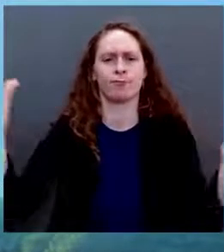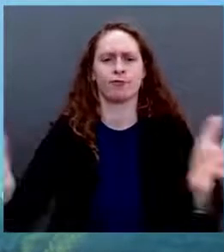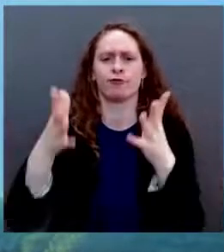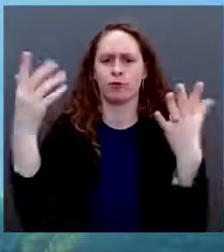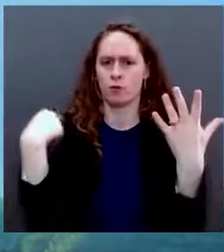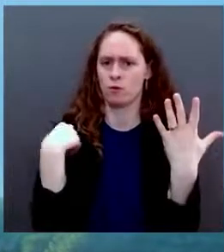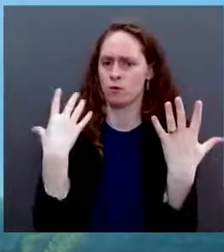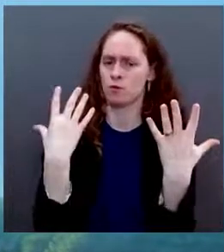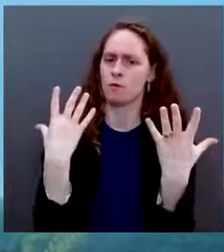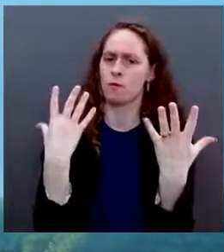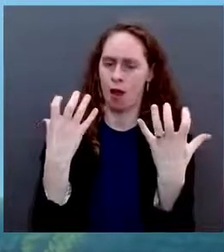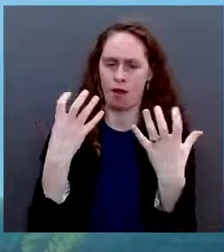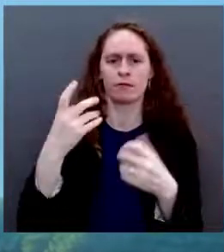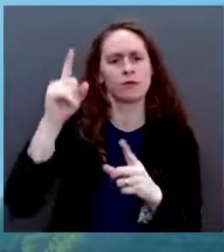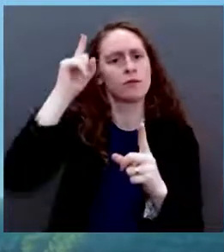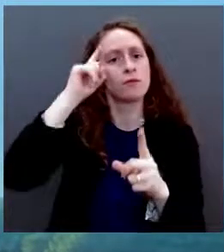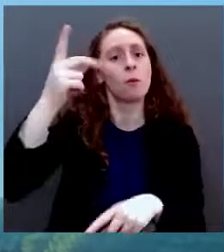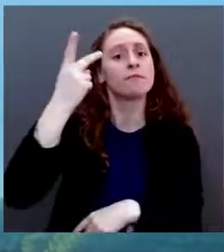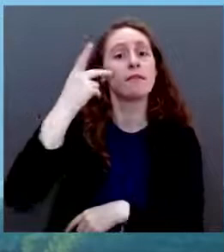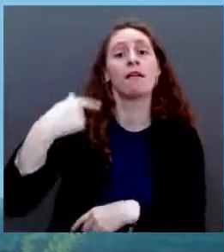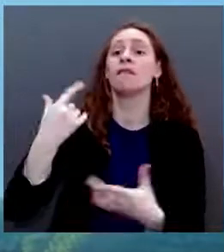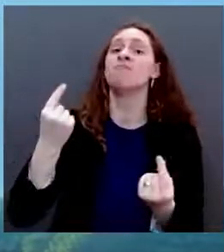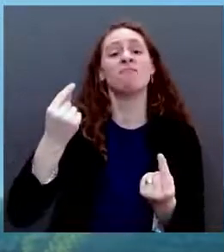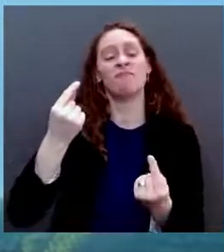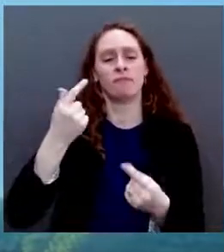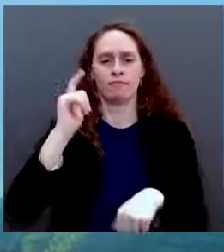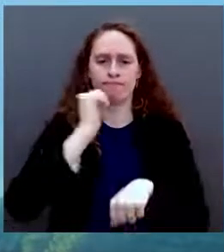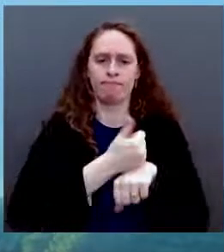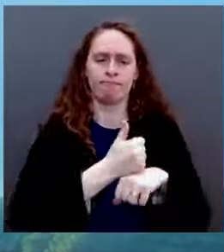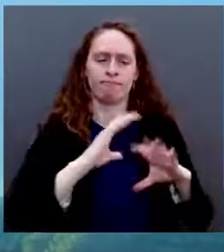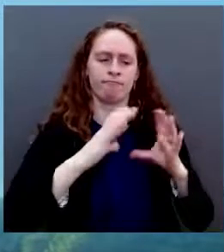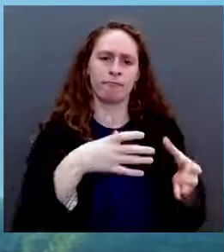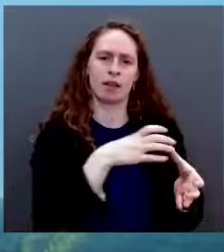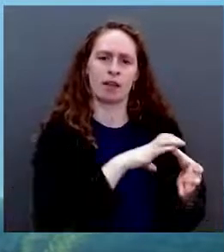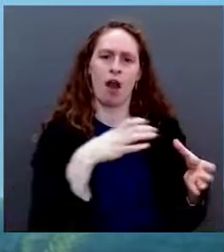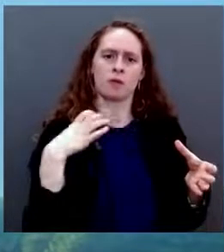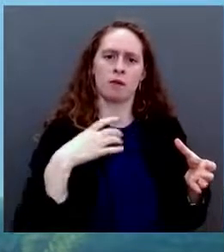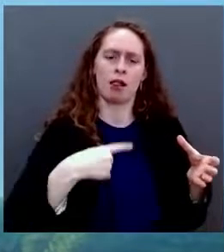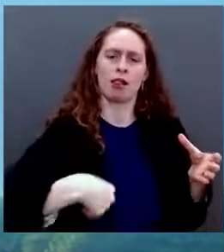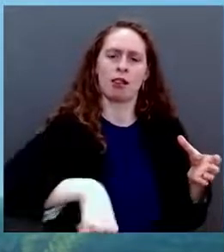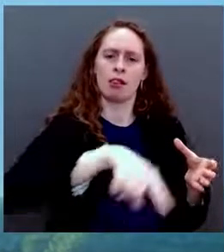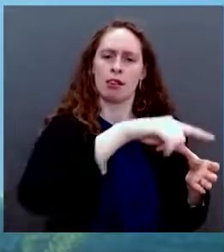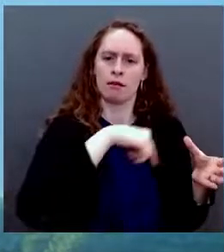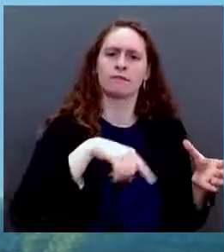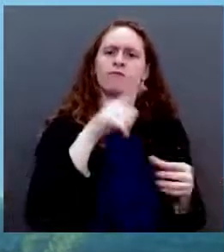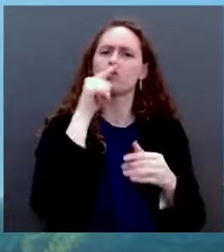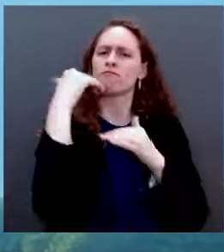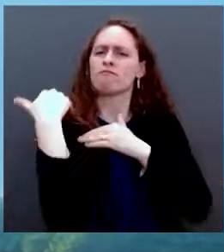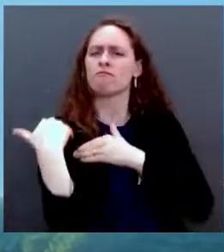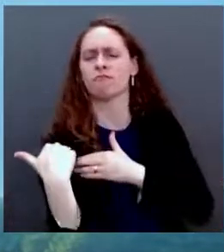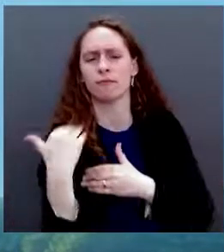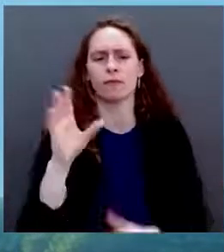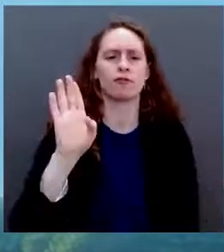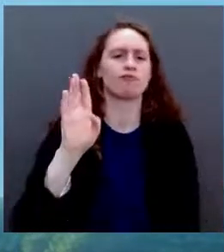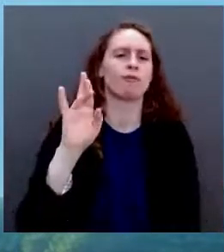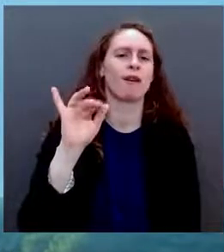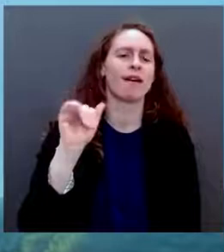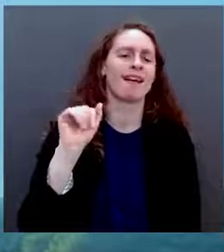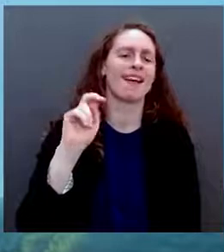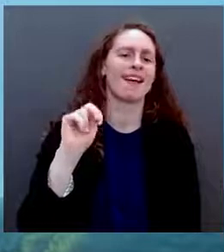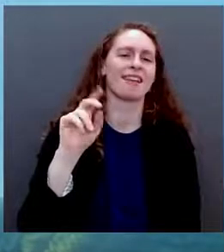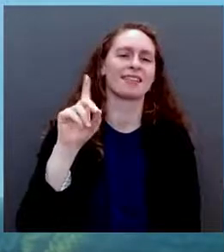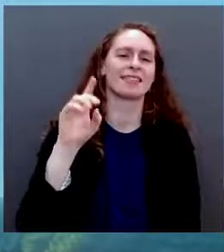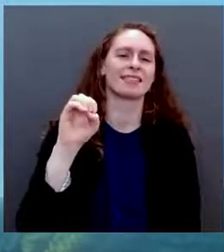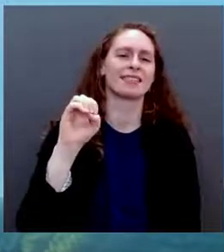National Economic Council, including members, and Brian is here today, and including members of the cabinet and other key agency